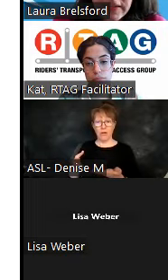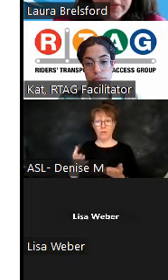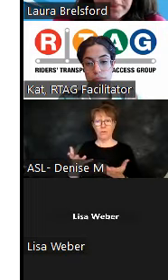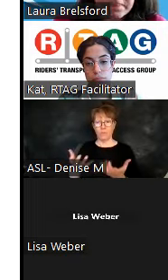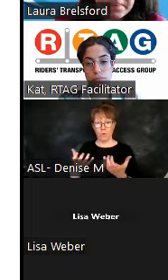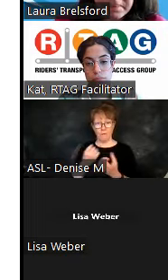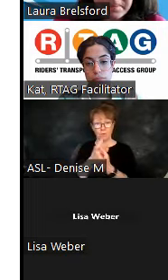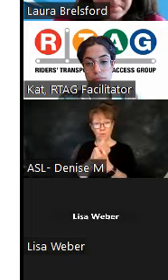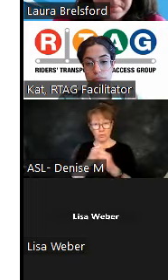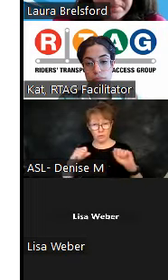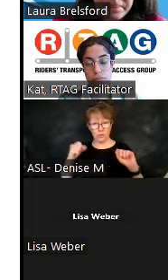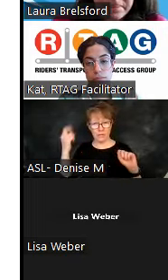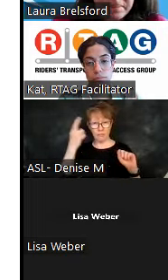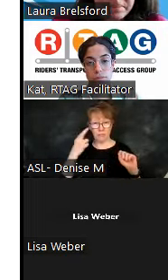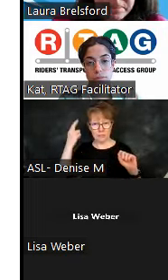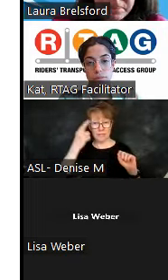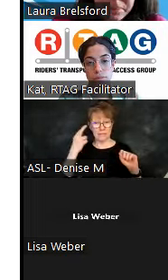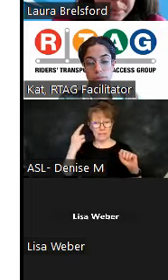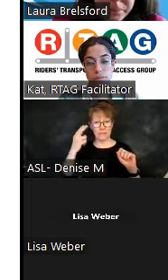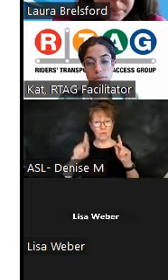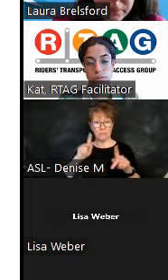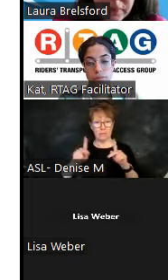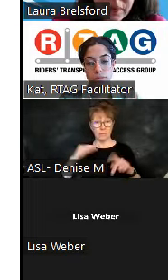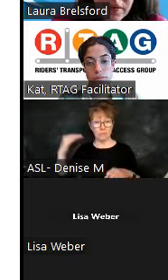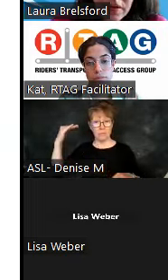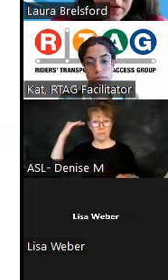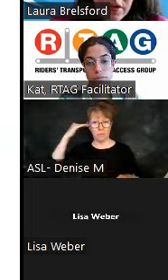Sure. Exactly. In this world, though.